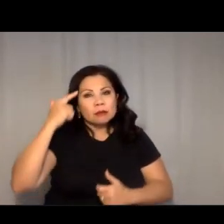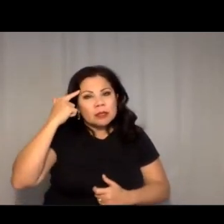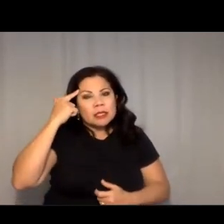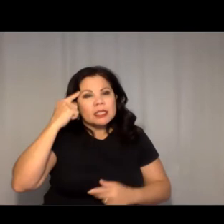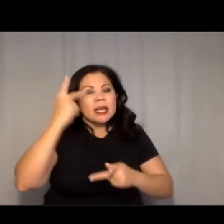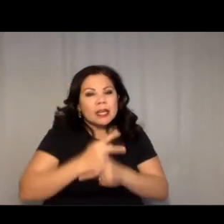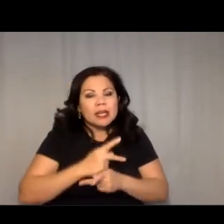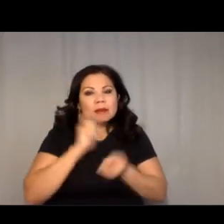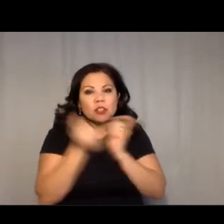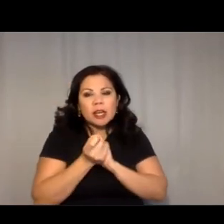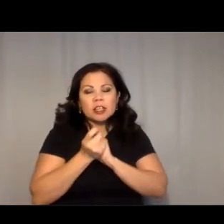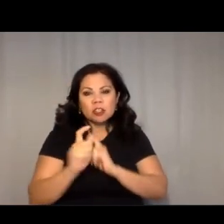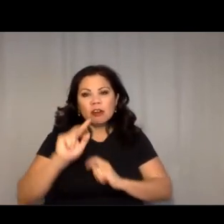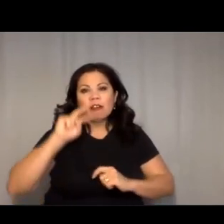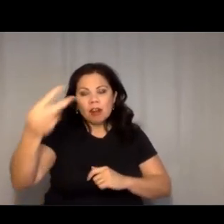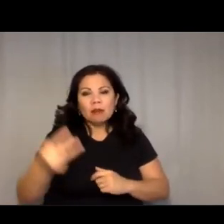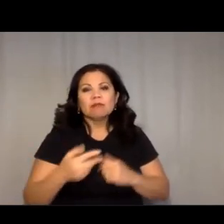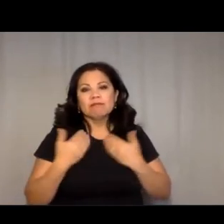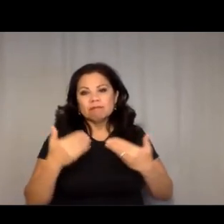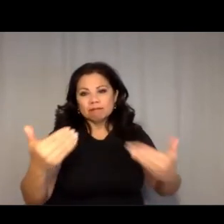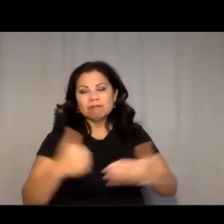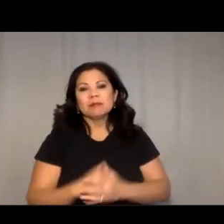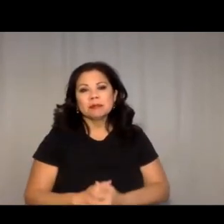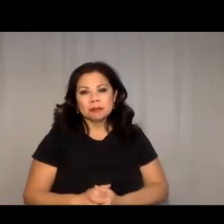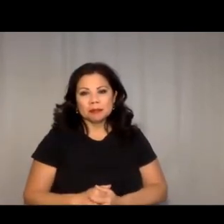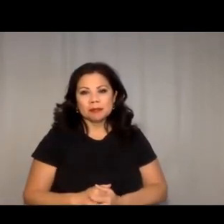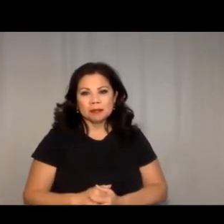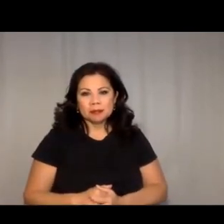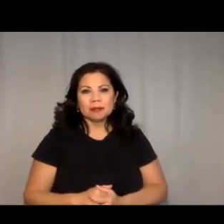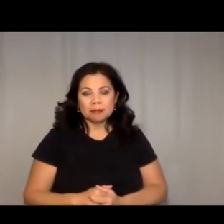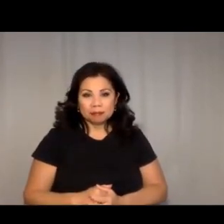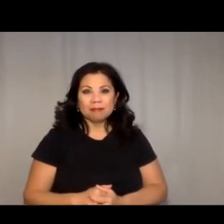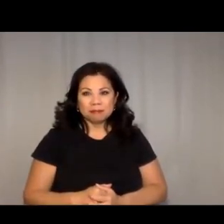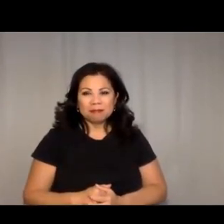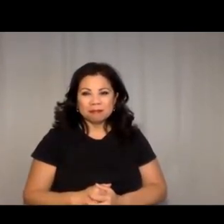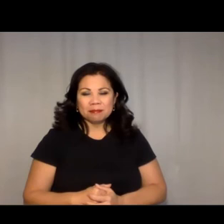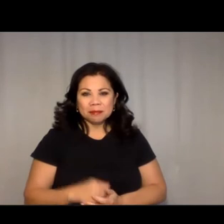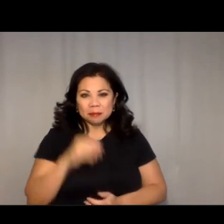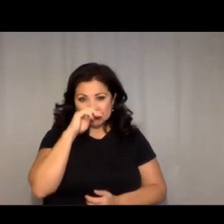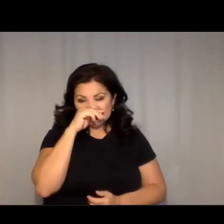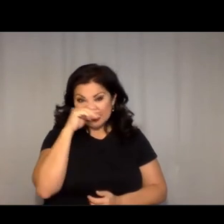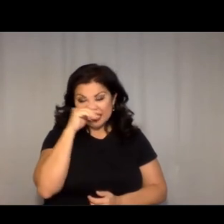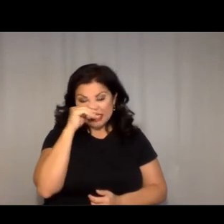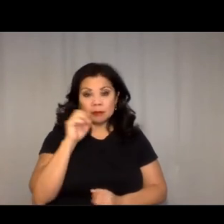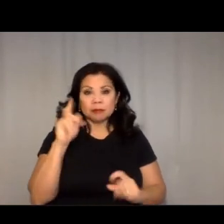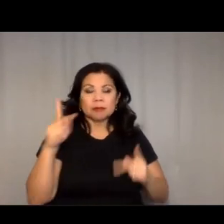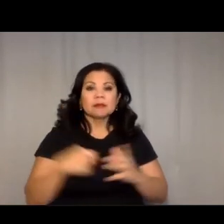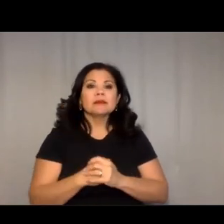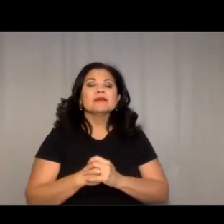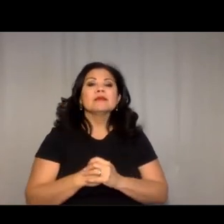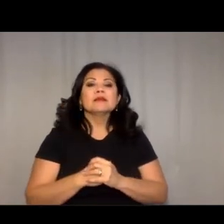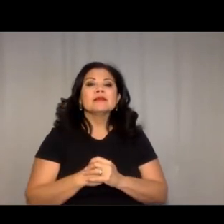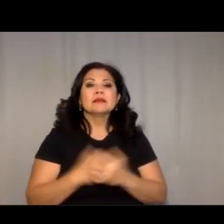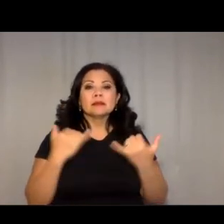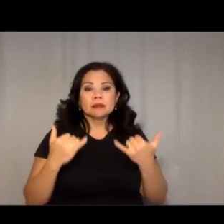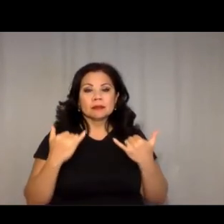Keep, change, flip. Keep, change, flip. Keep, change, flip. Keep, change, flip. Keep, change, flip. Okay, so right now we are